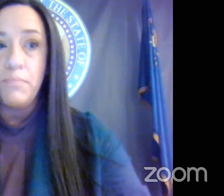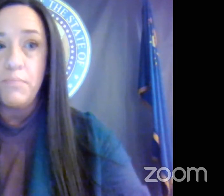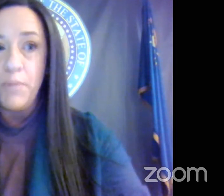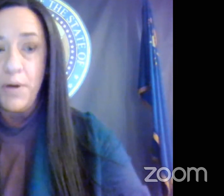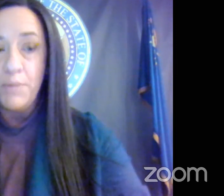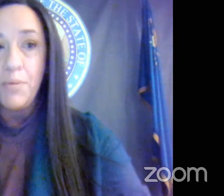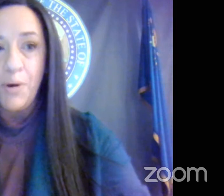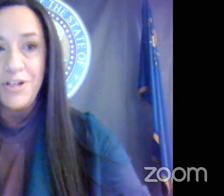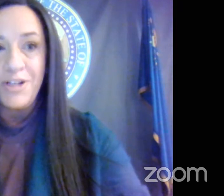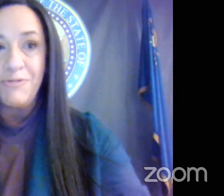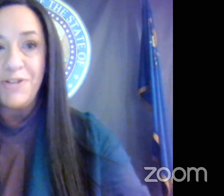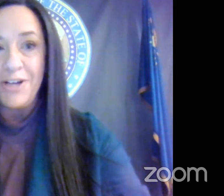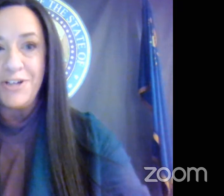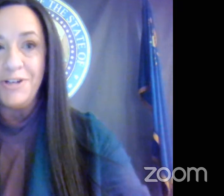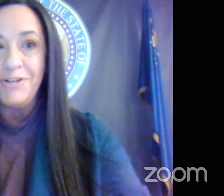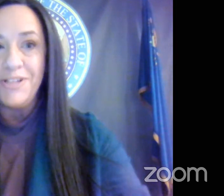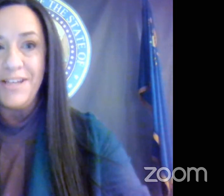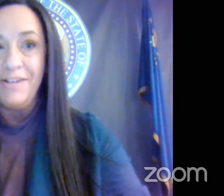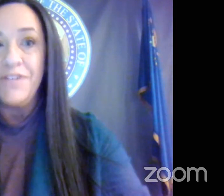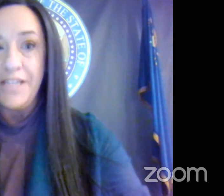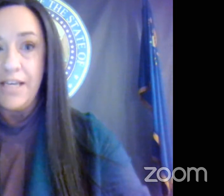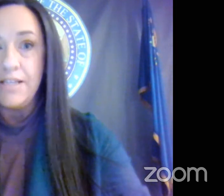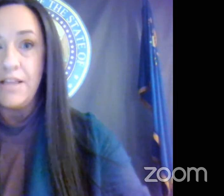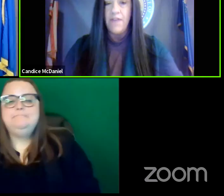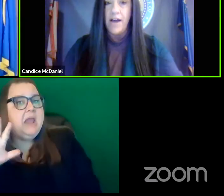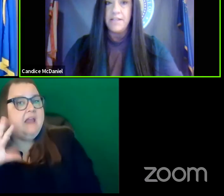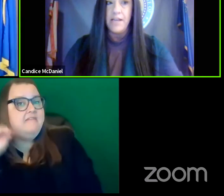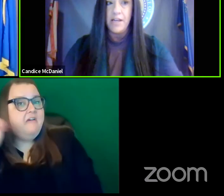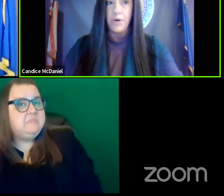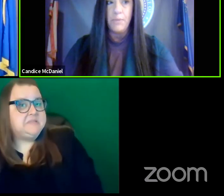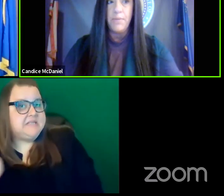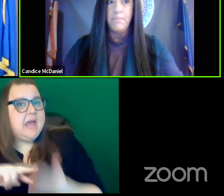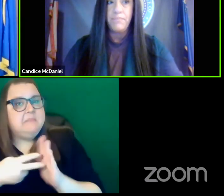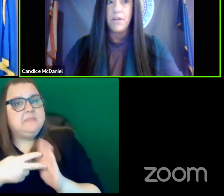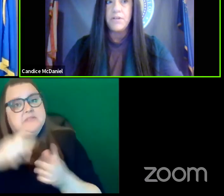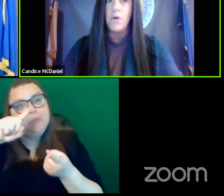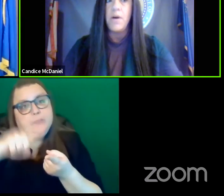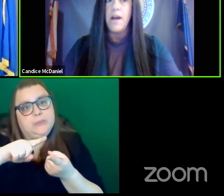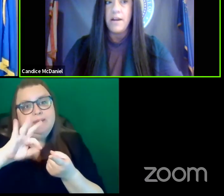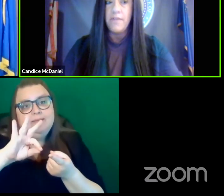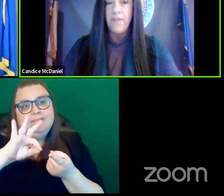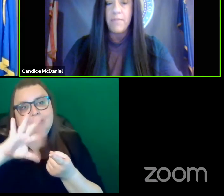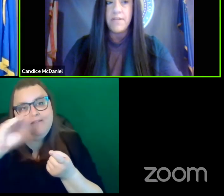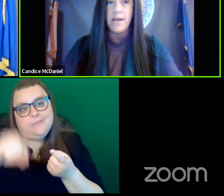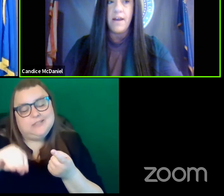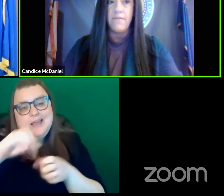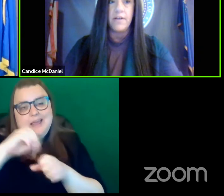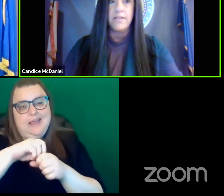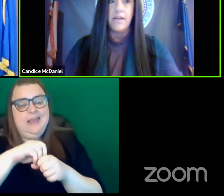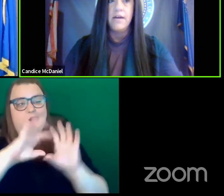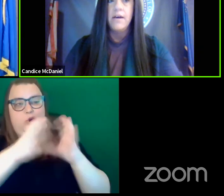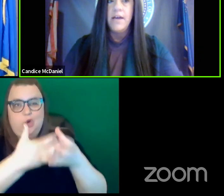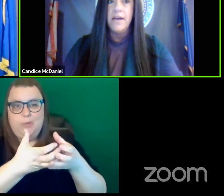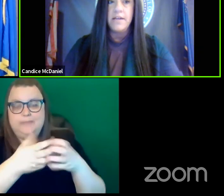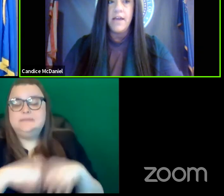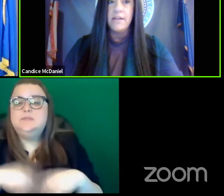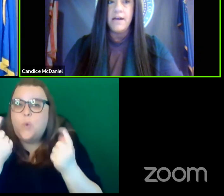an in-proportionate reduction of disease in the vaccinated group. So a 95%